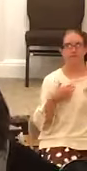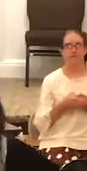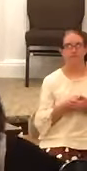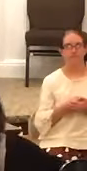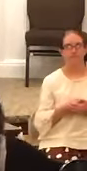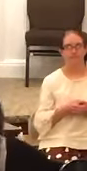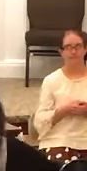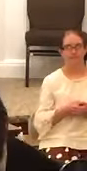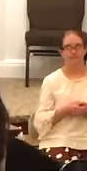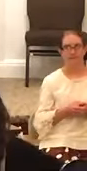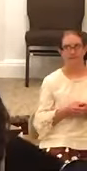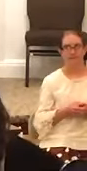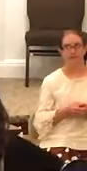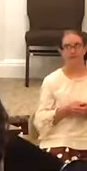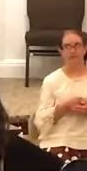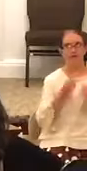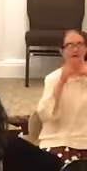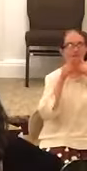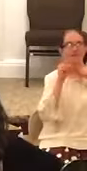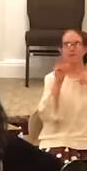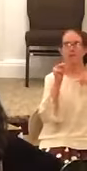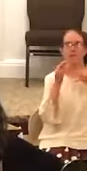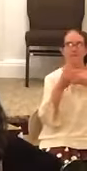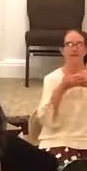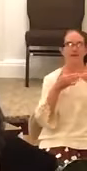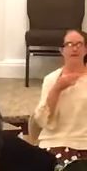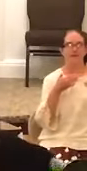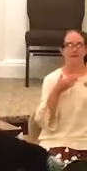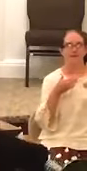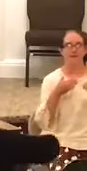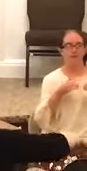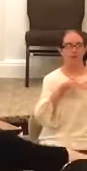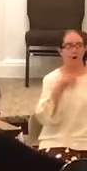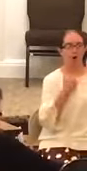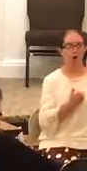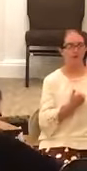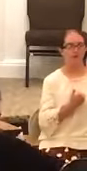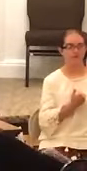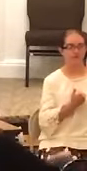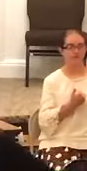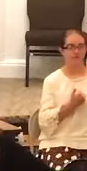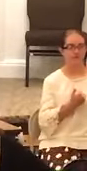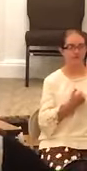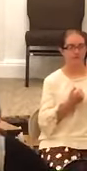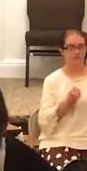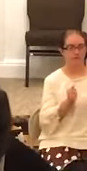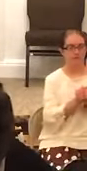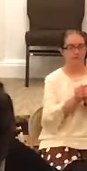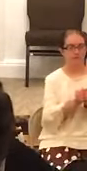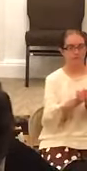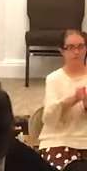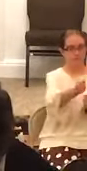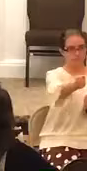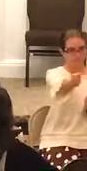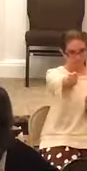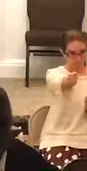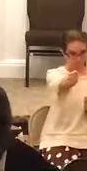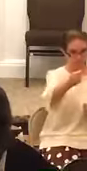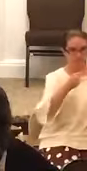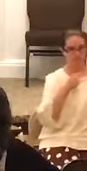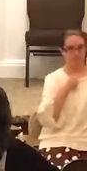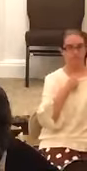Yep. The lips don't matter. He said, "But their heart is far from me."